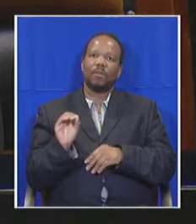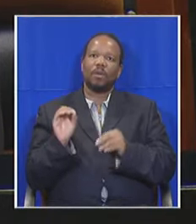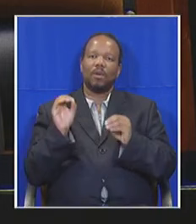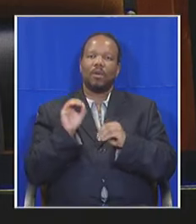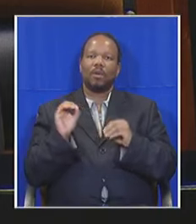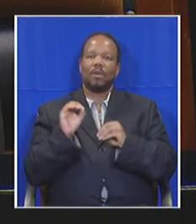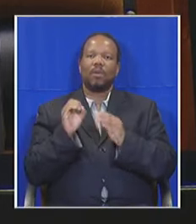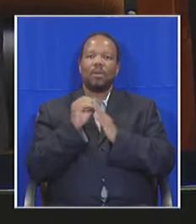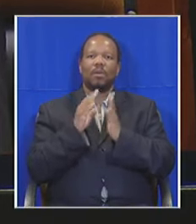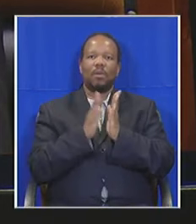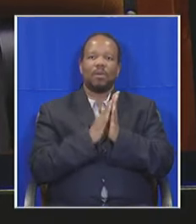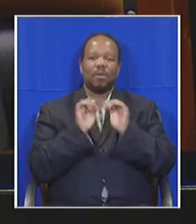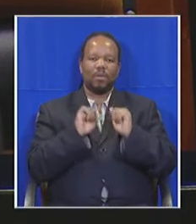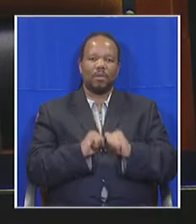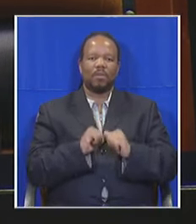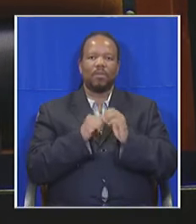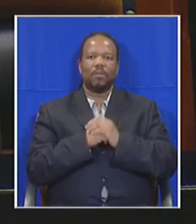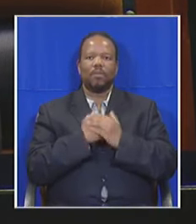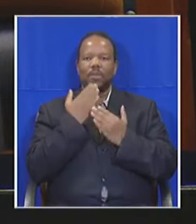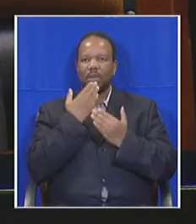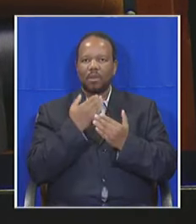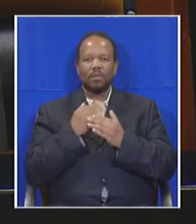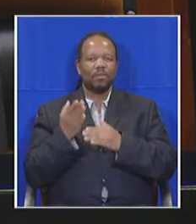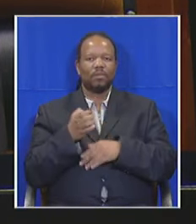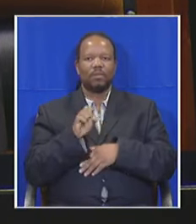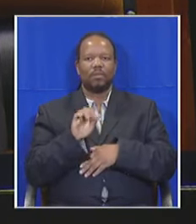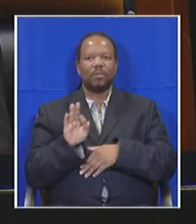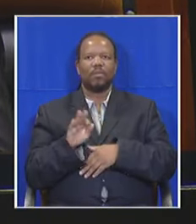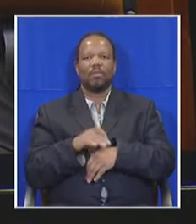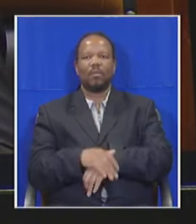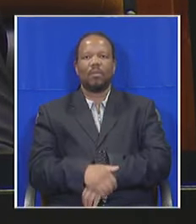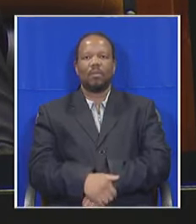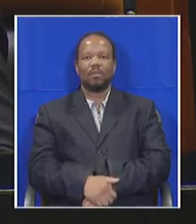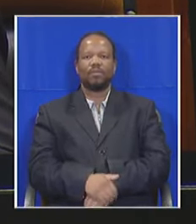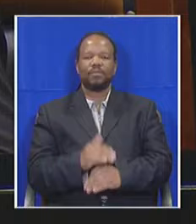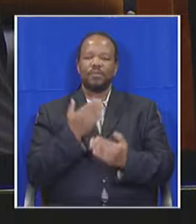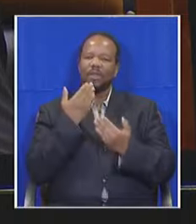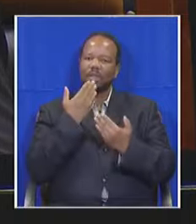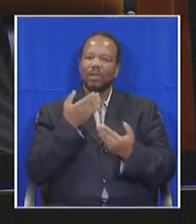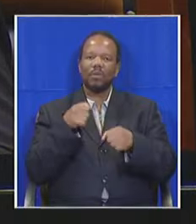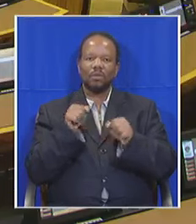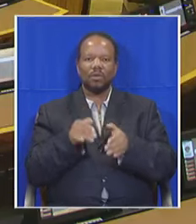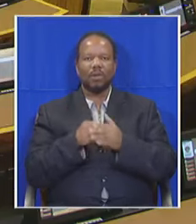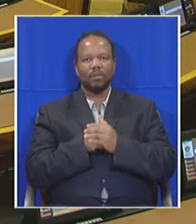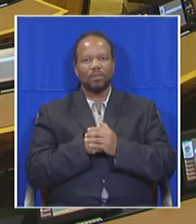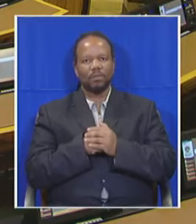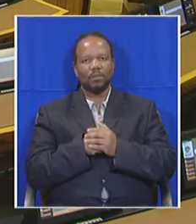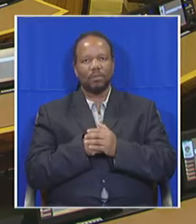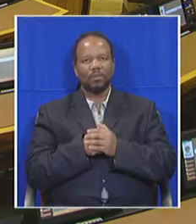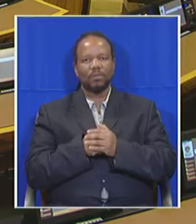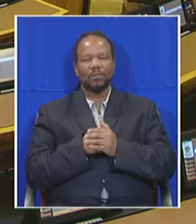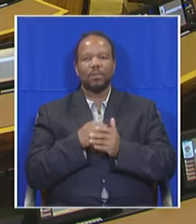No objection, agreed to. Thank you. EFF? Thank you, Chair. I rise on behalf of